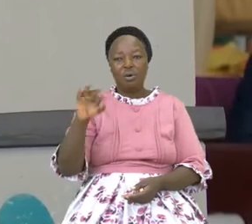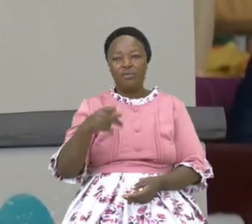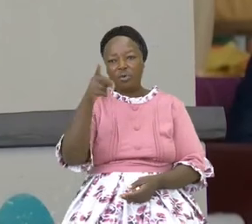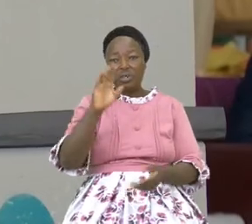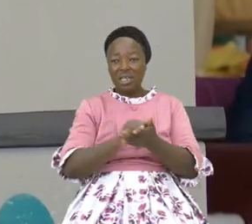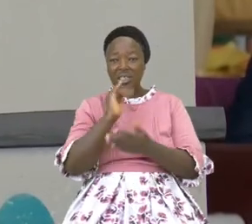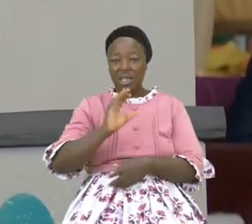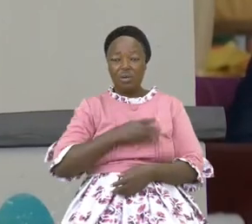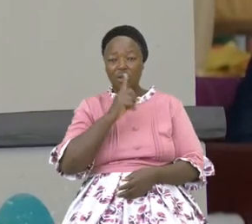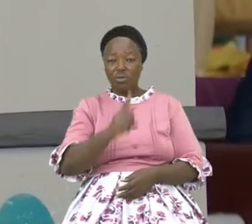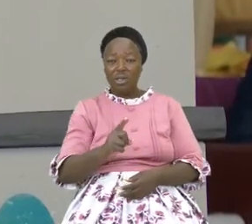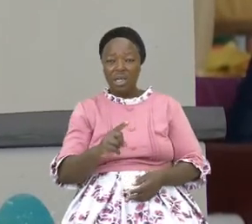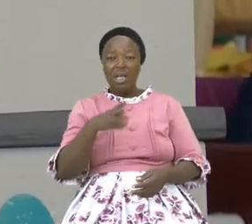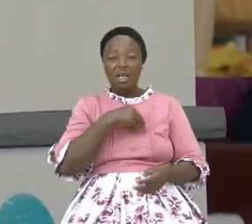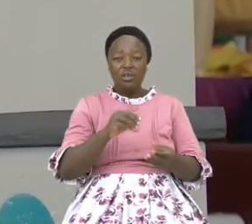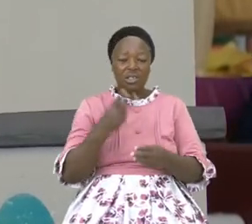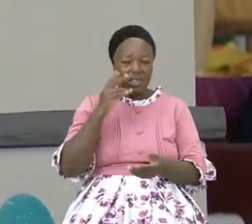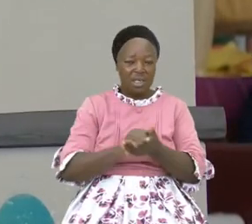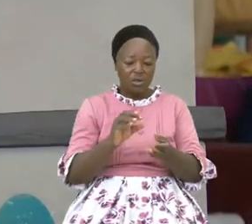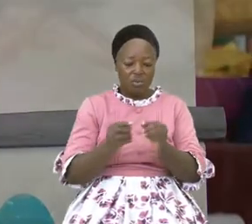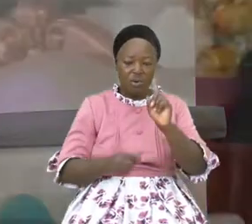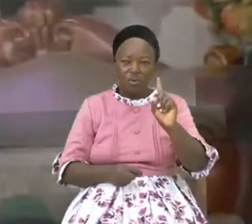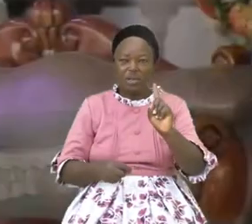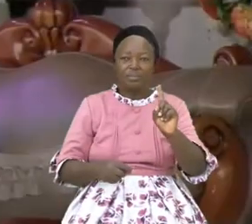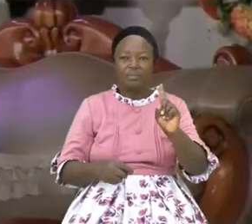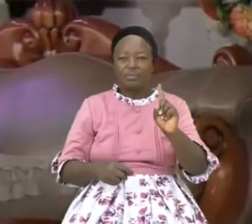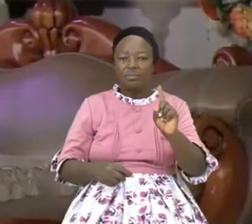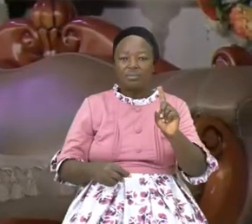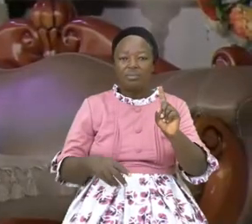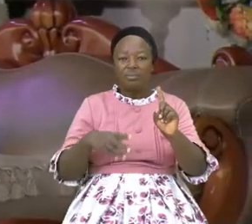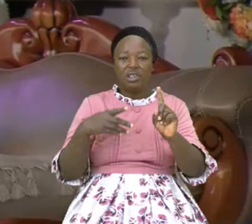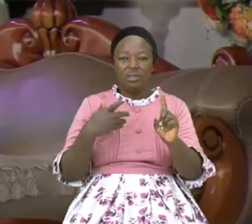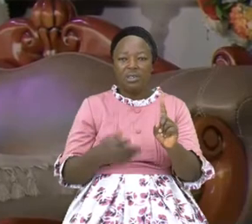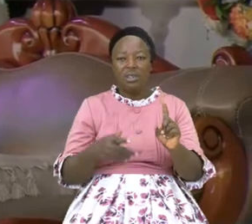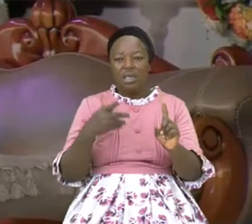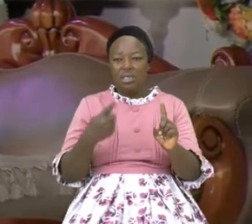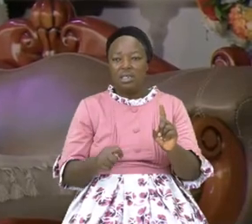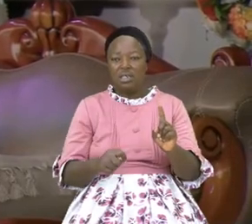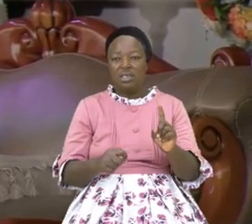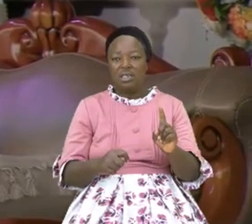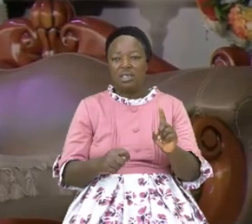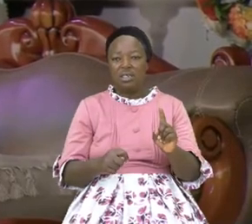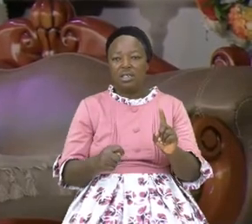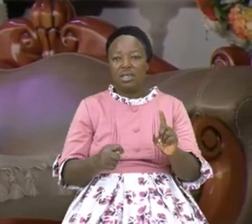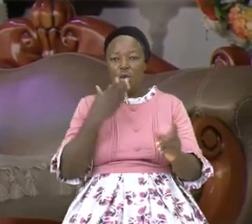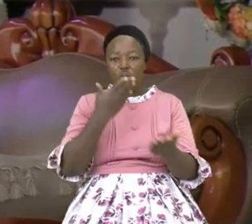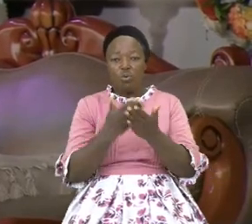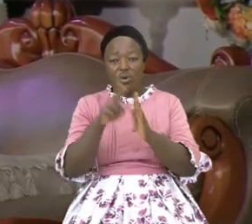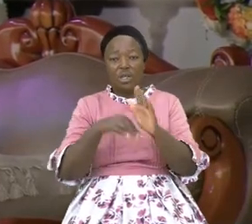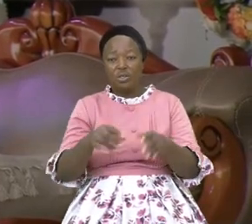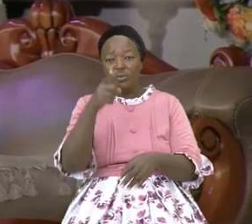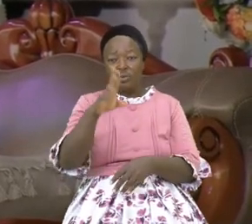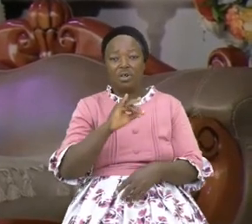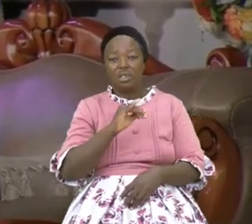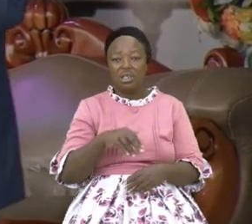one, the integrity of God in Amen. We're looking at